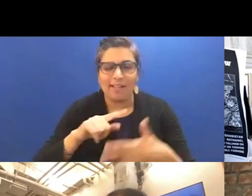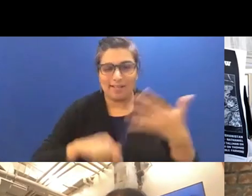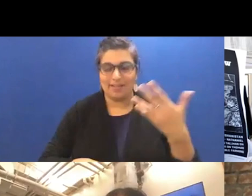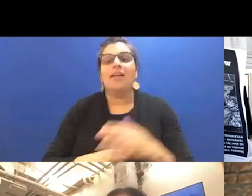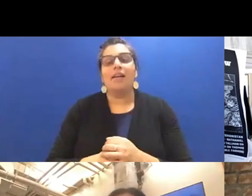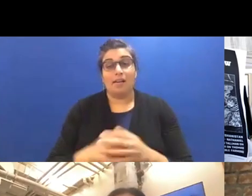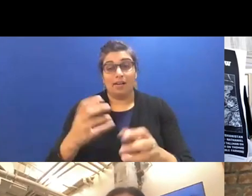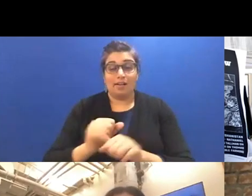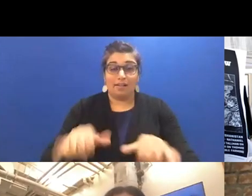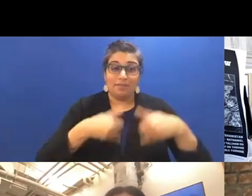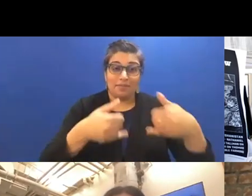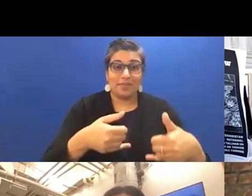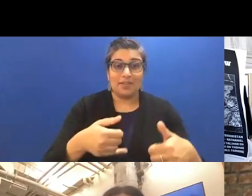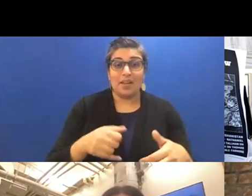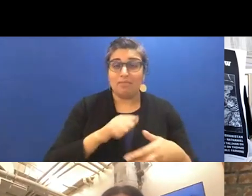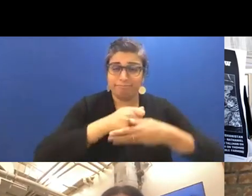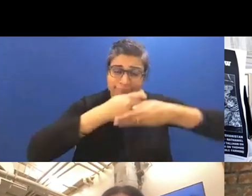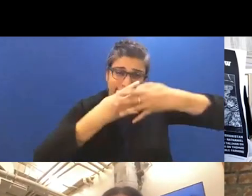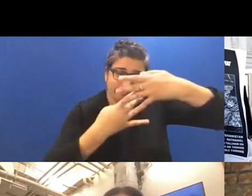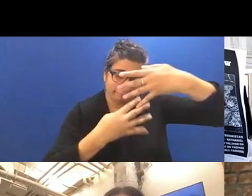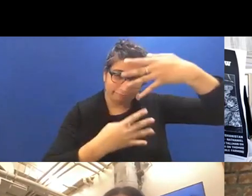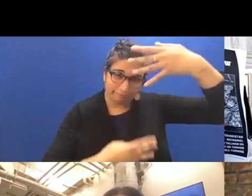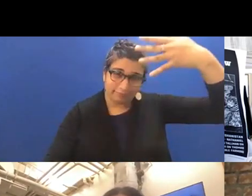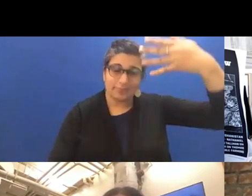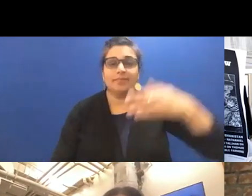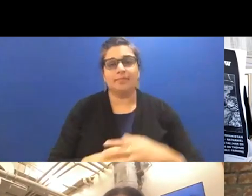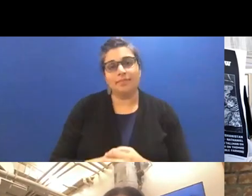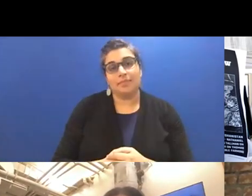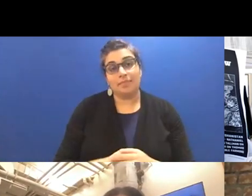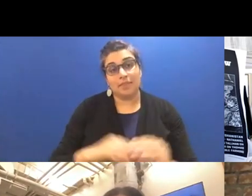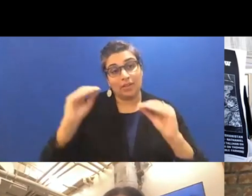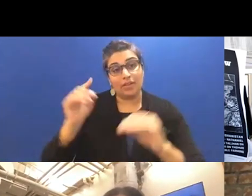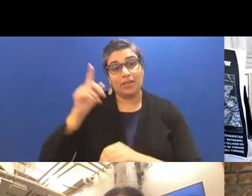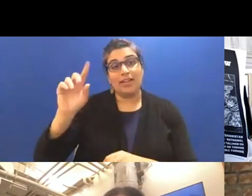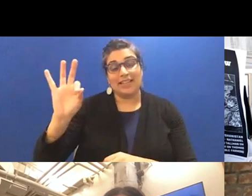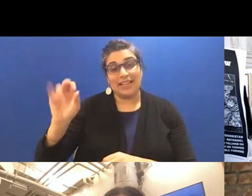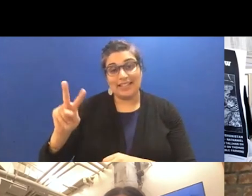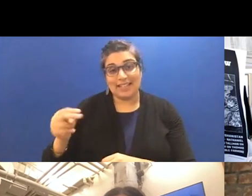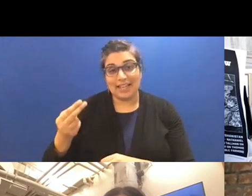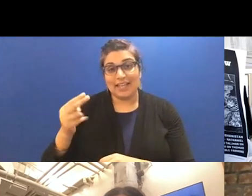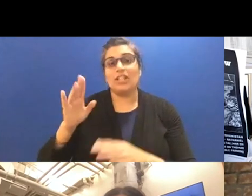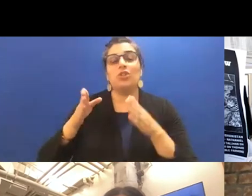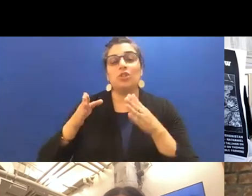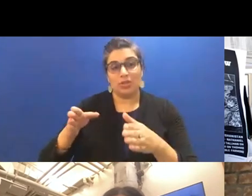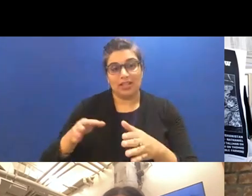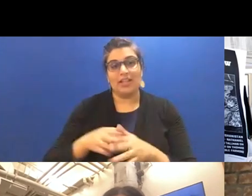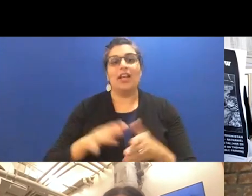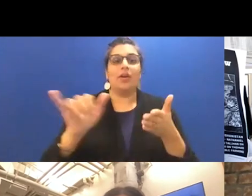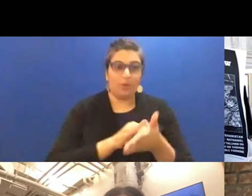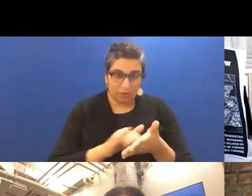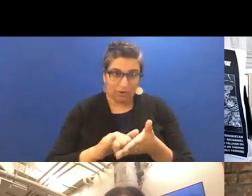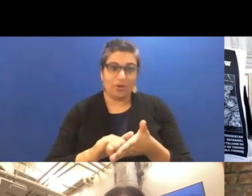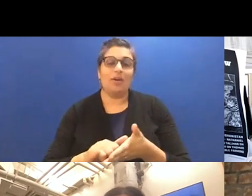awards from McDowell, Sewanee Writers Conference, DeRossi, and more. She's taught at the 92nd Street Y, New York University, Fordham University,